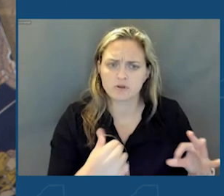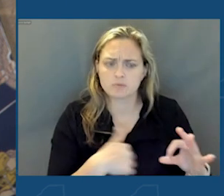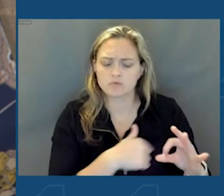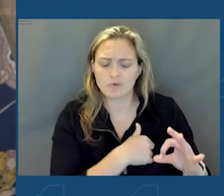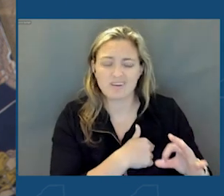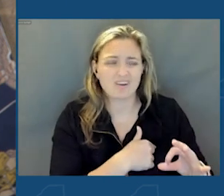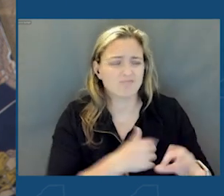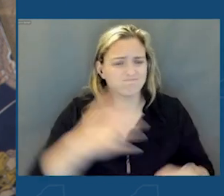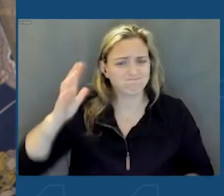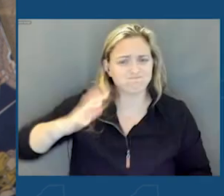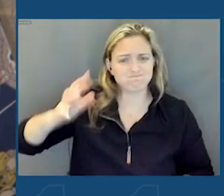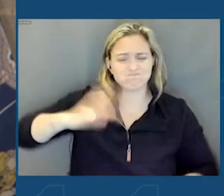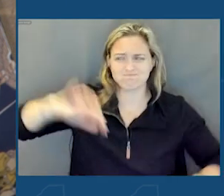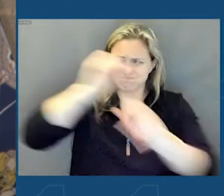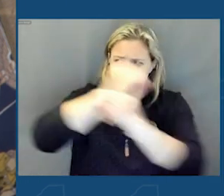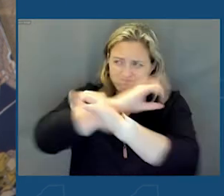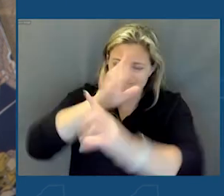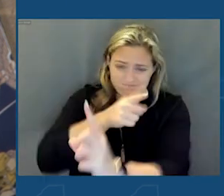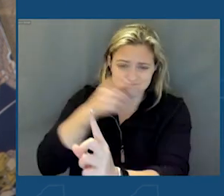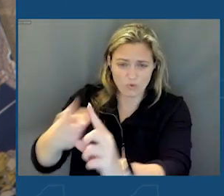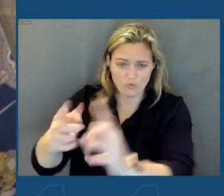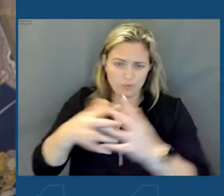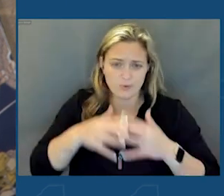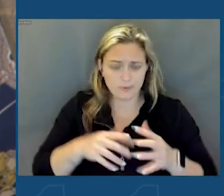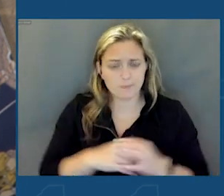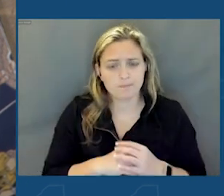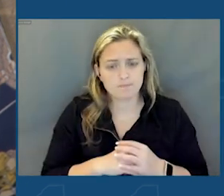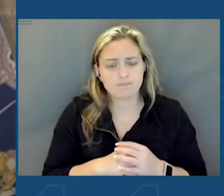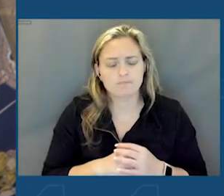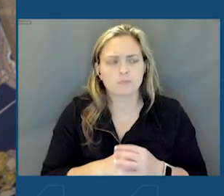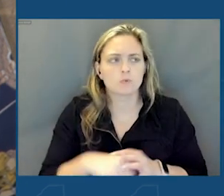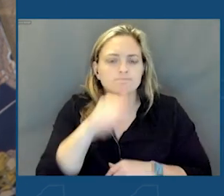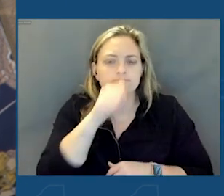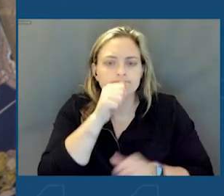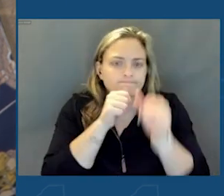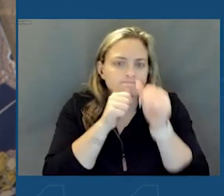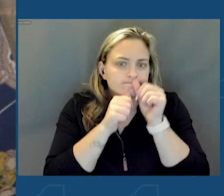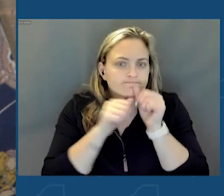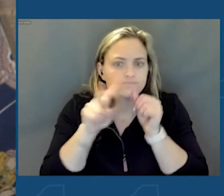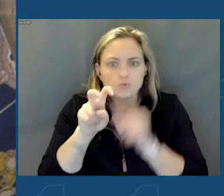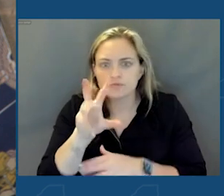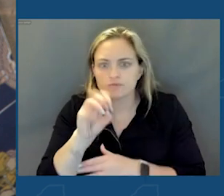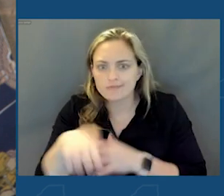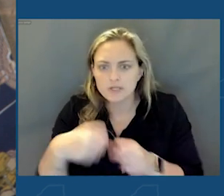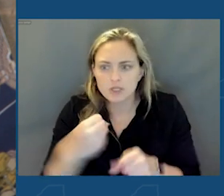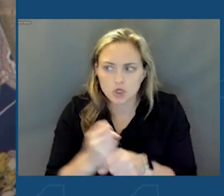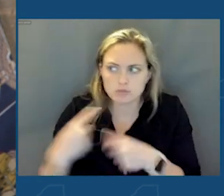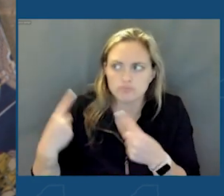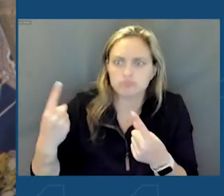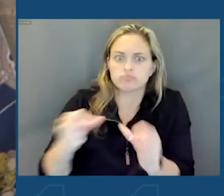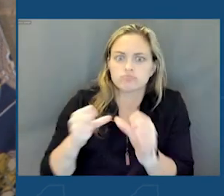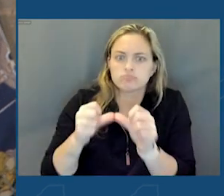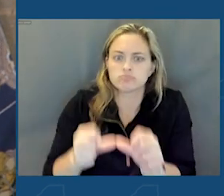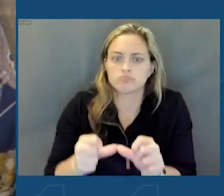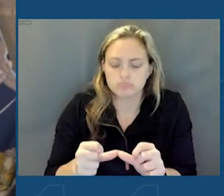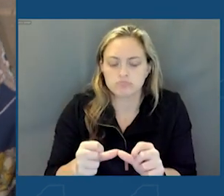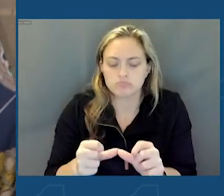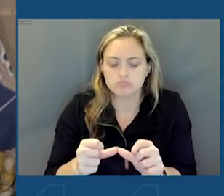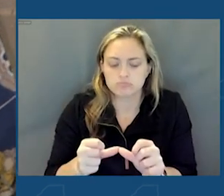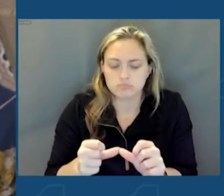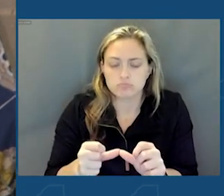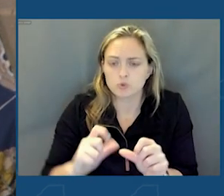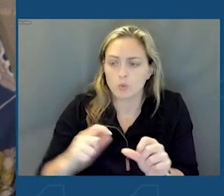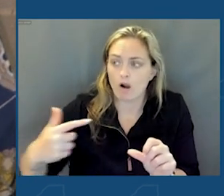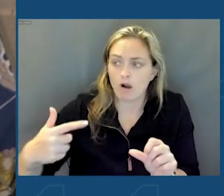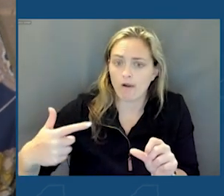fathers envisioned. They've endured for almost 250 years. That torch is passed to us to ensure